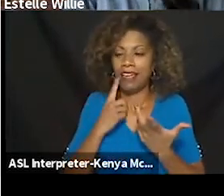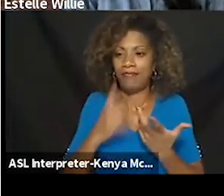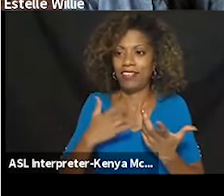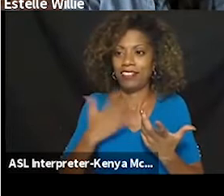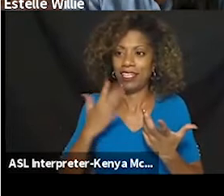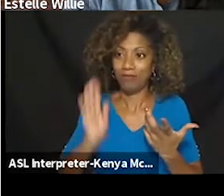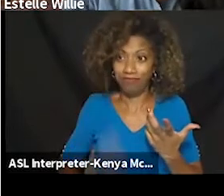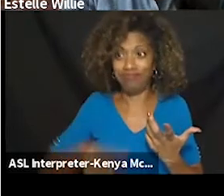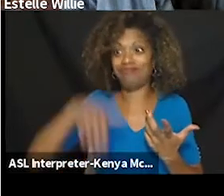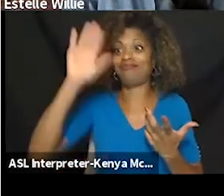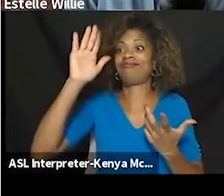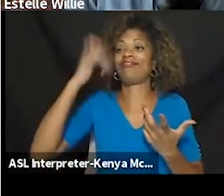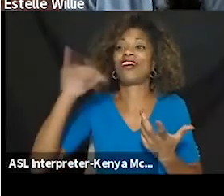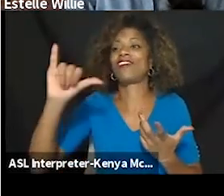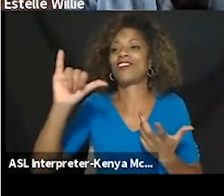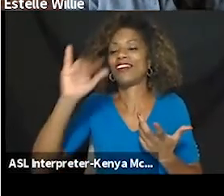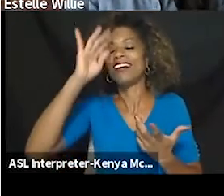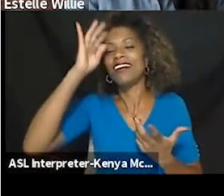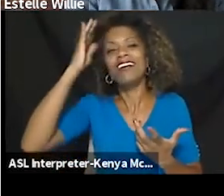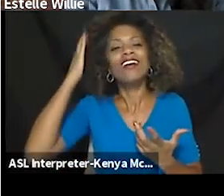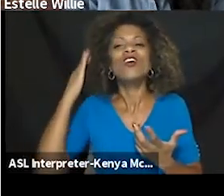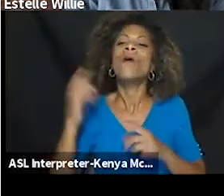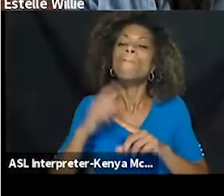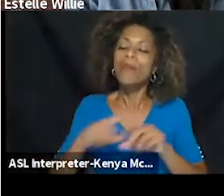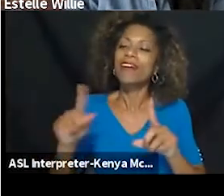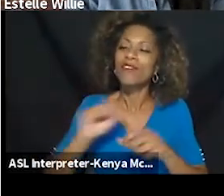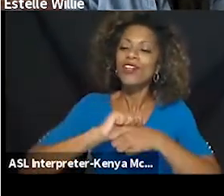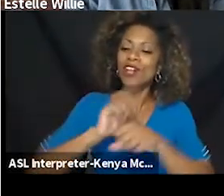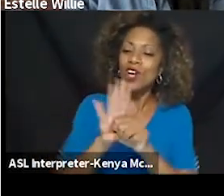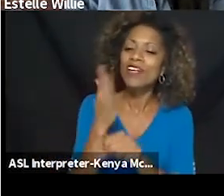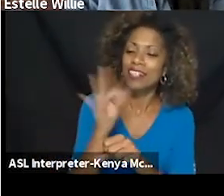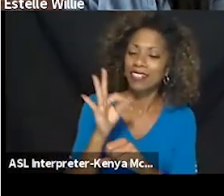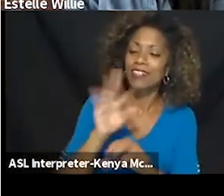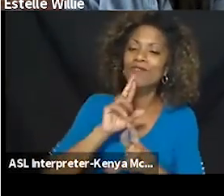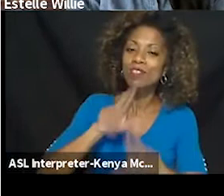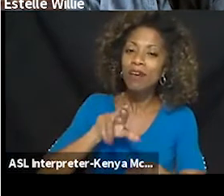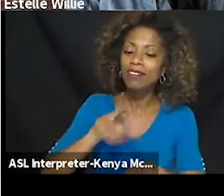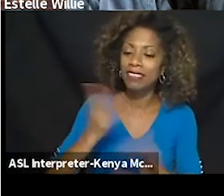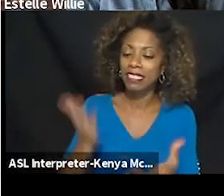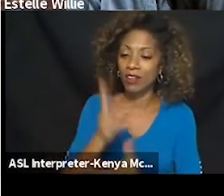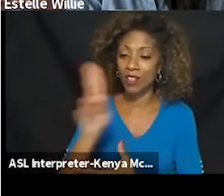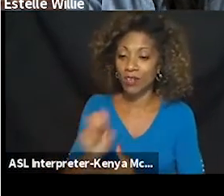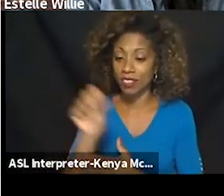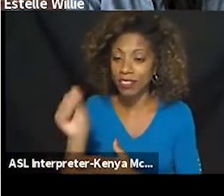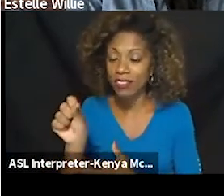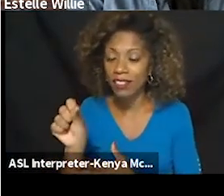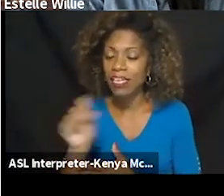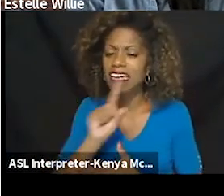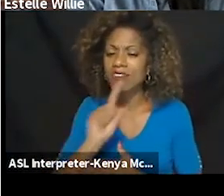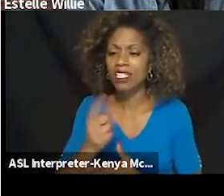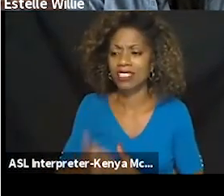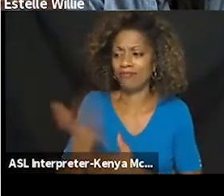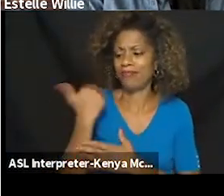now on the COVID-19 response here in the United States. And really from the very beginning in